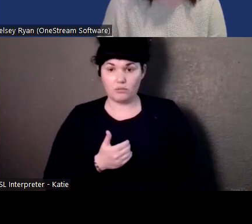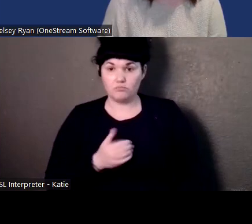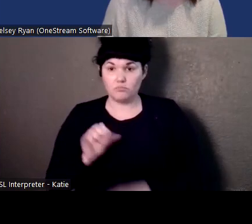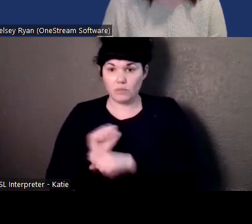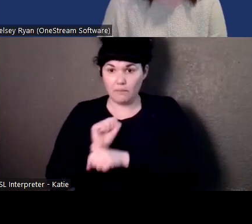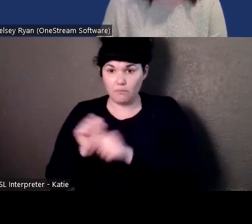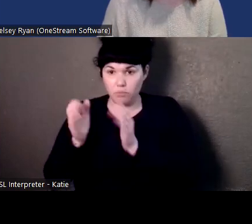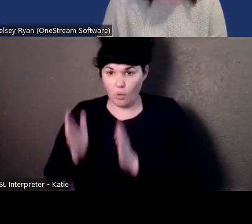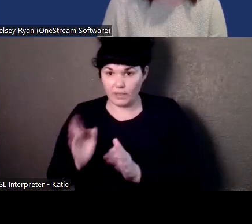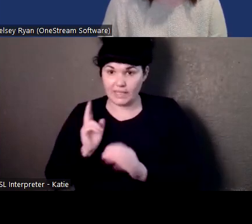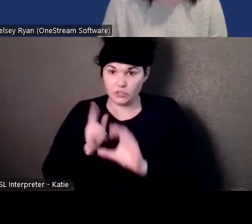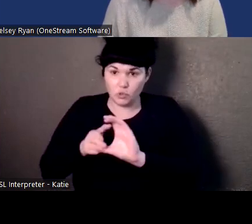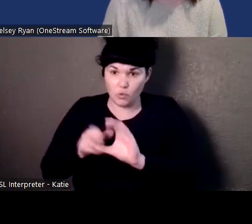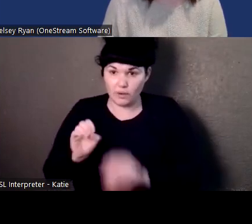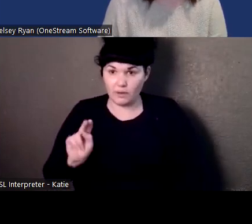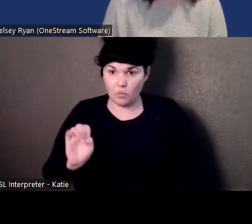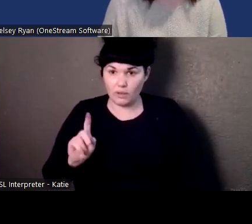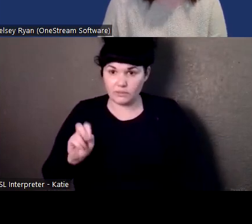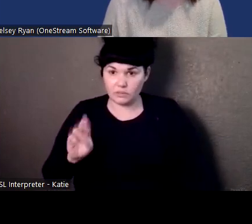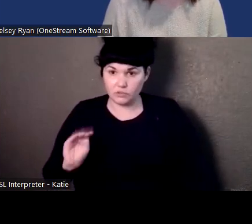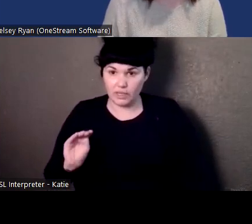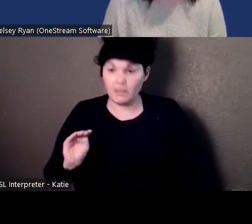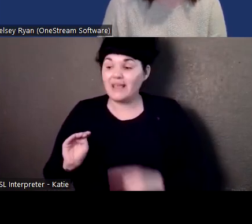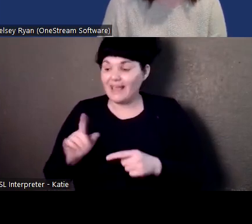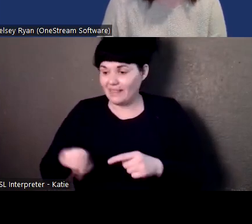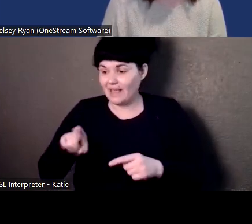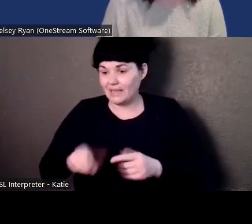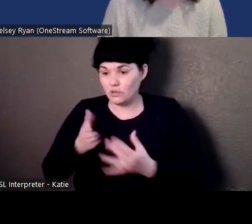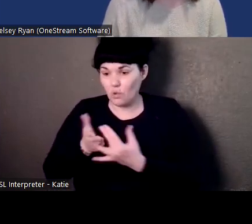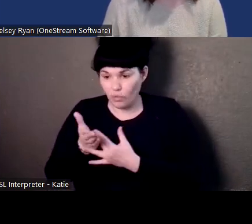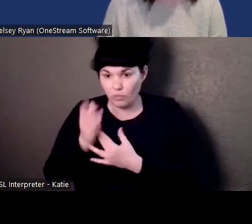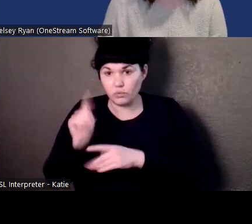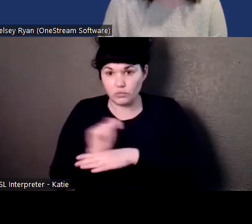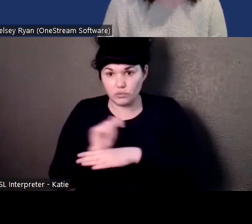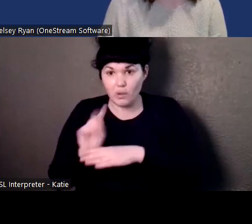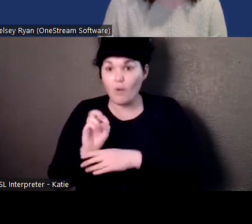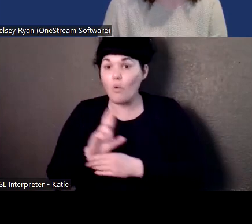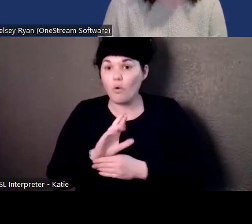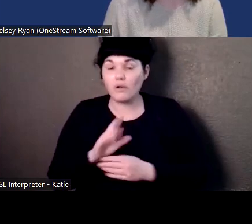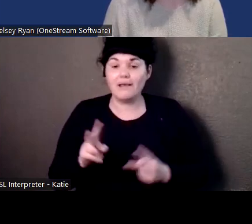and they need them to go through OneStream training, or a partner or a customer of ours.